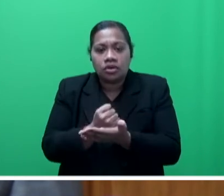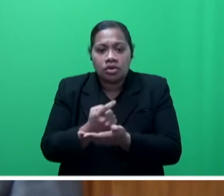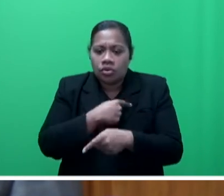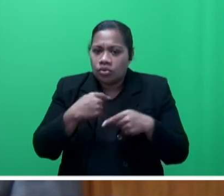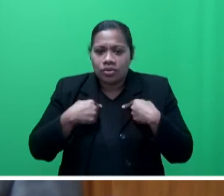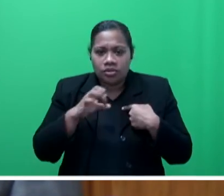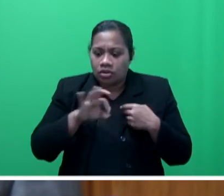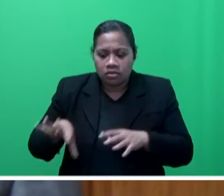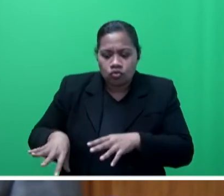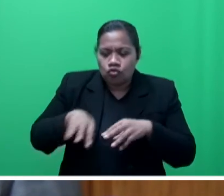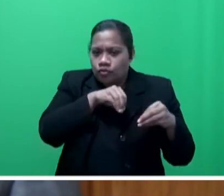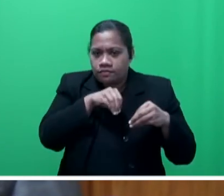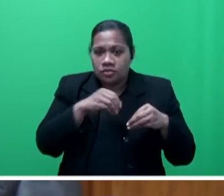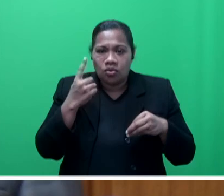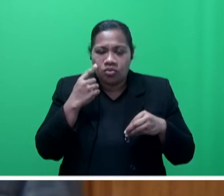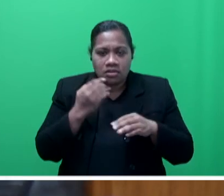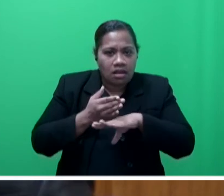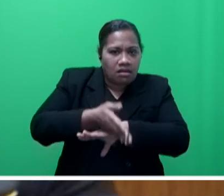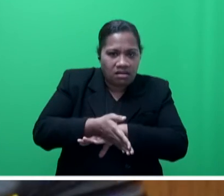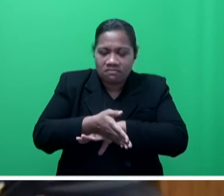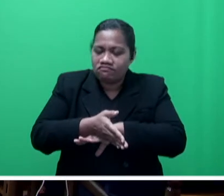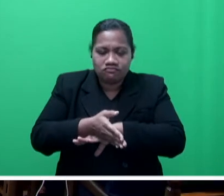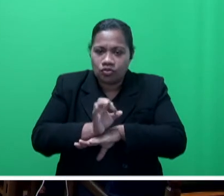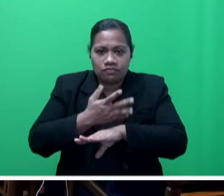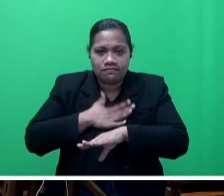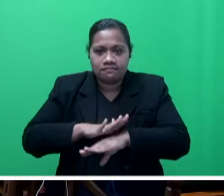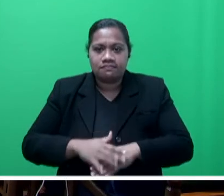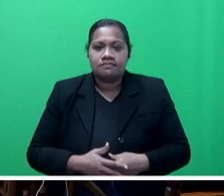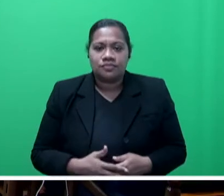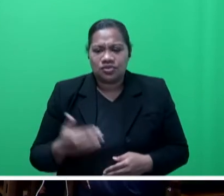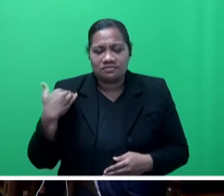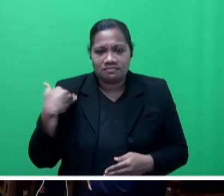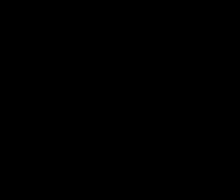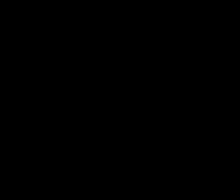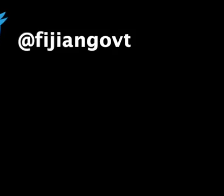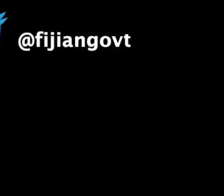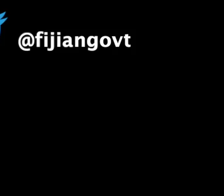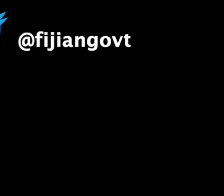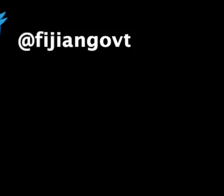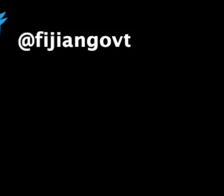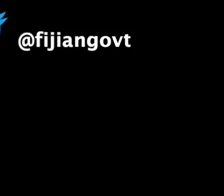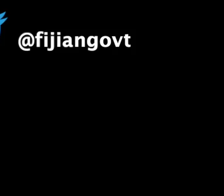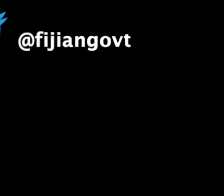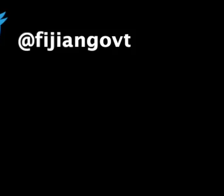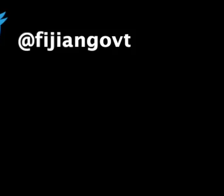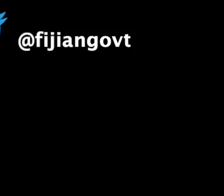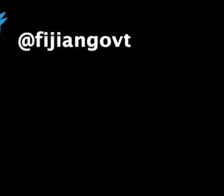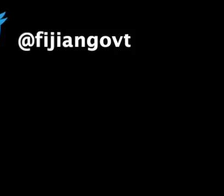people and our country can be affected. Now, Mr. Speaker, sir. Thank you. We'll move on to the 7th oral question.